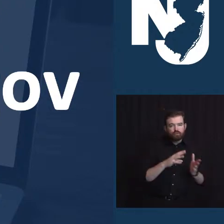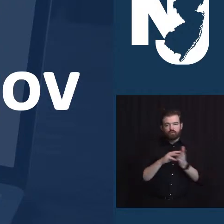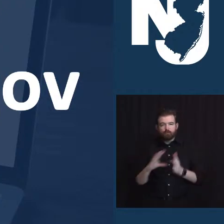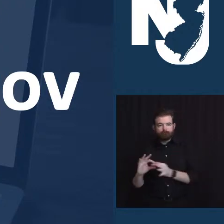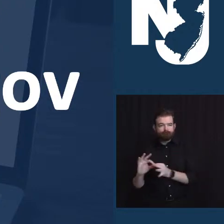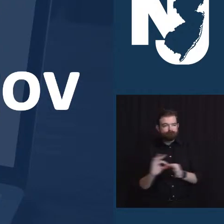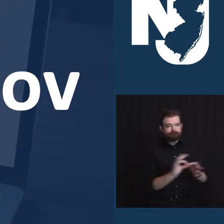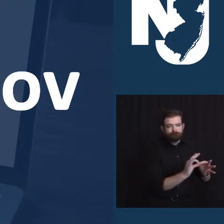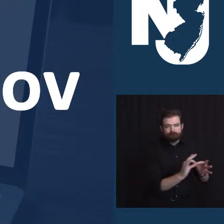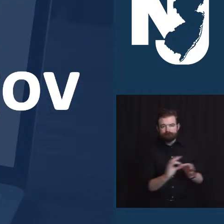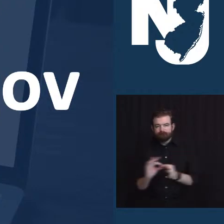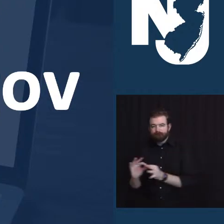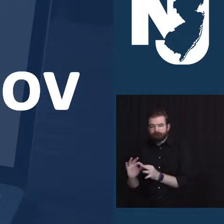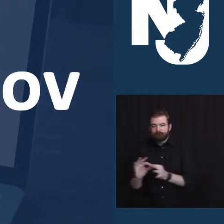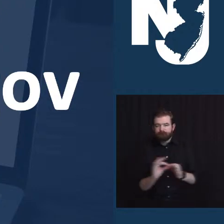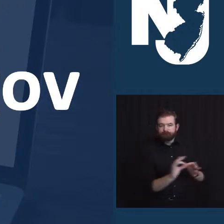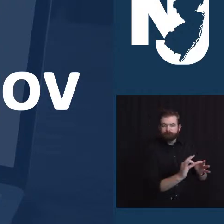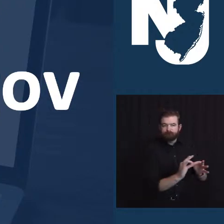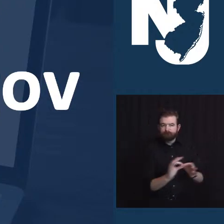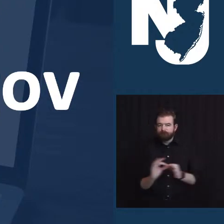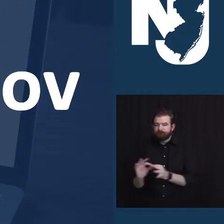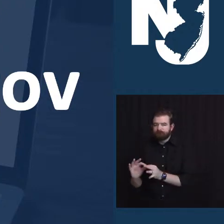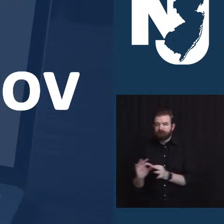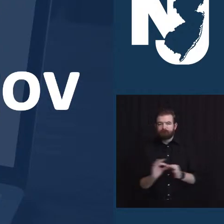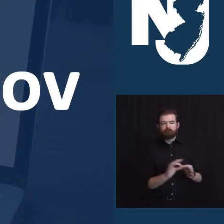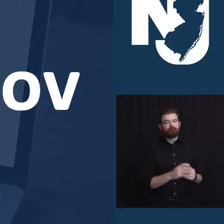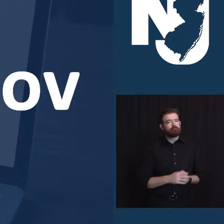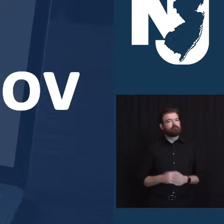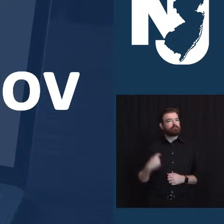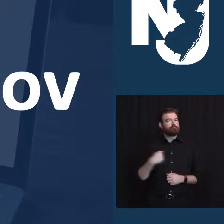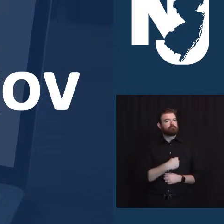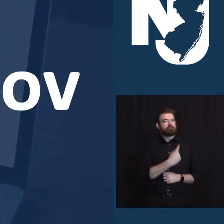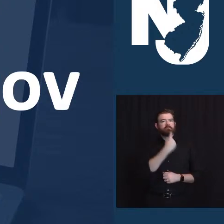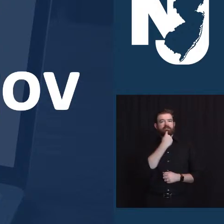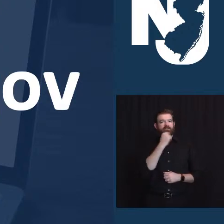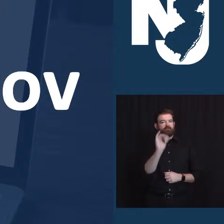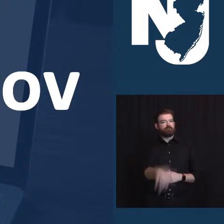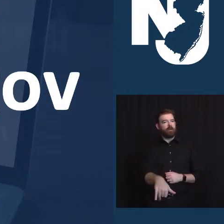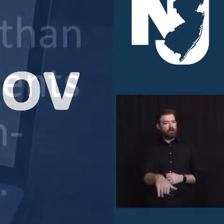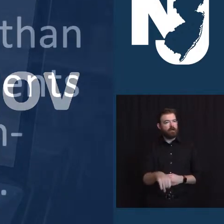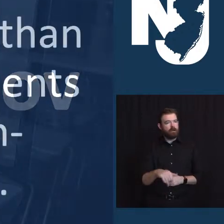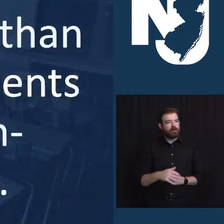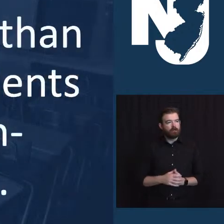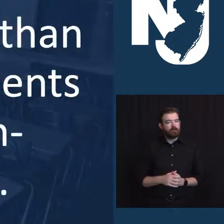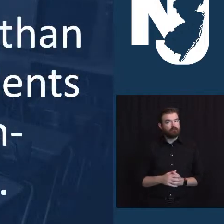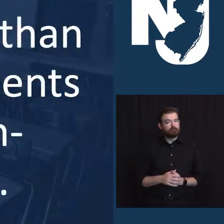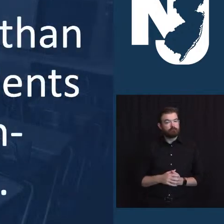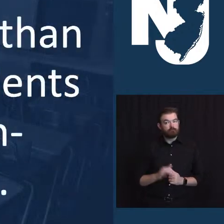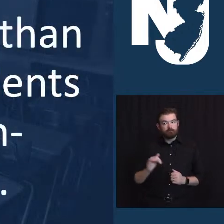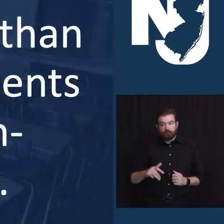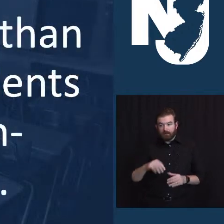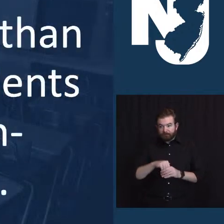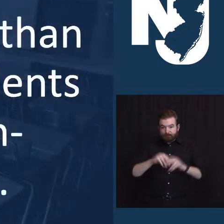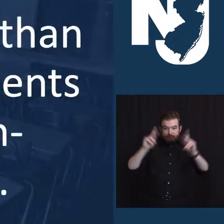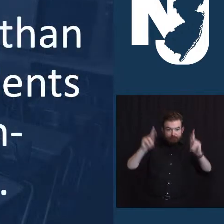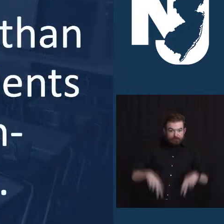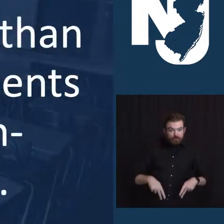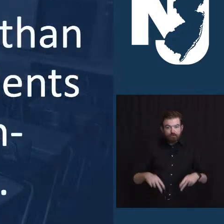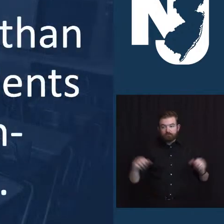most because it is the most impactful to the success of our schools. As we sit here today, districts